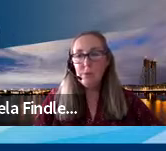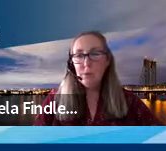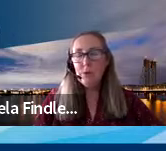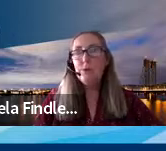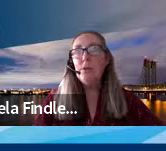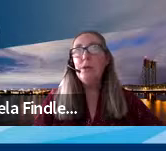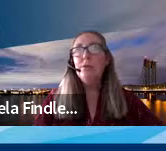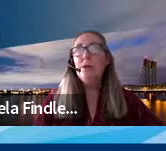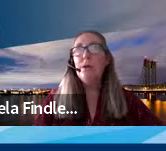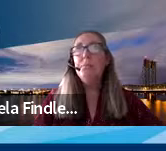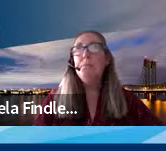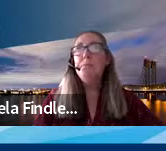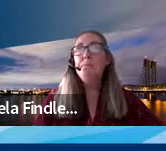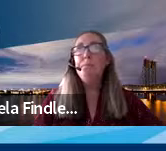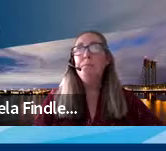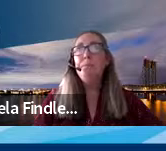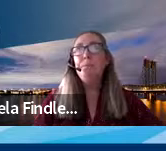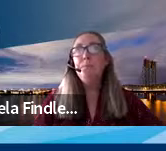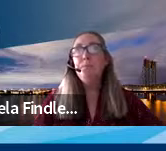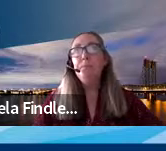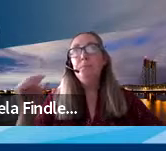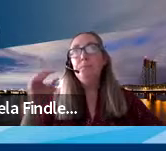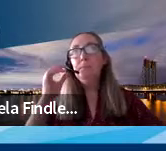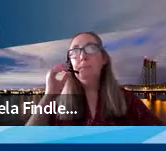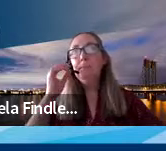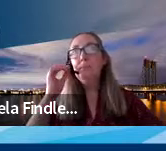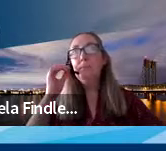different across the landscape.